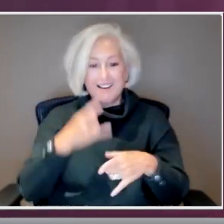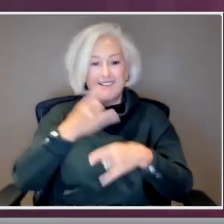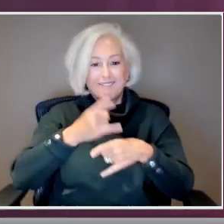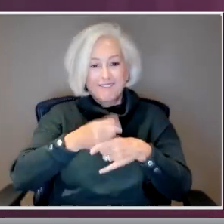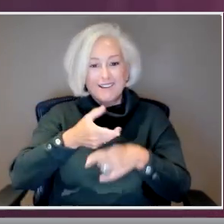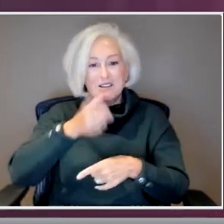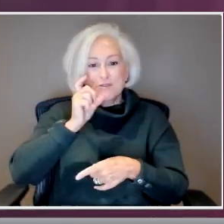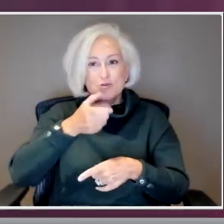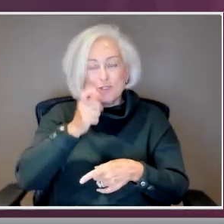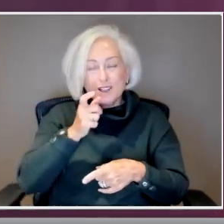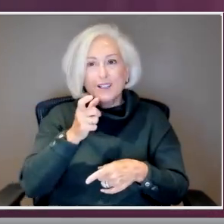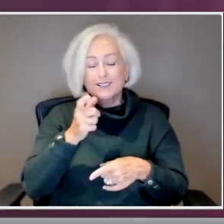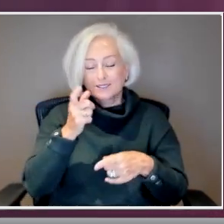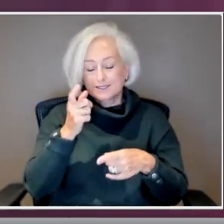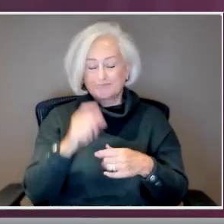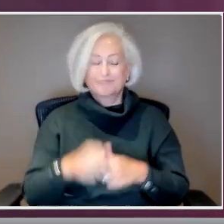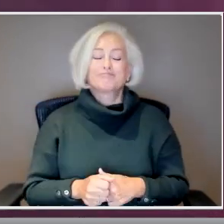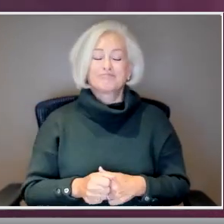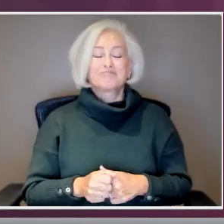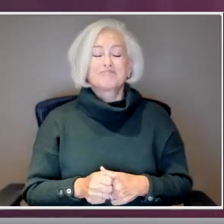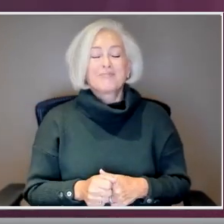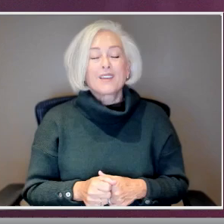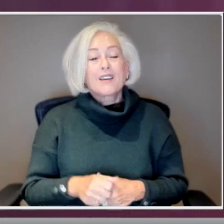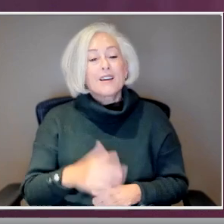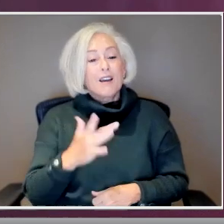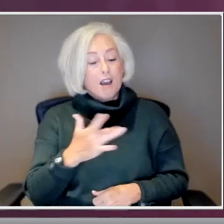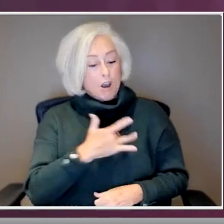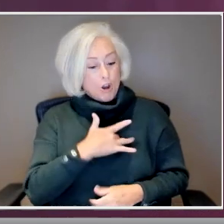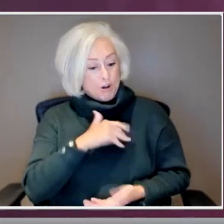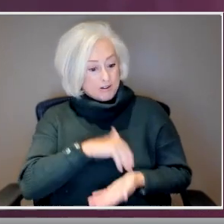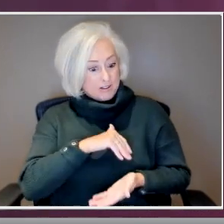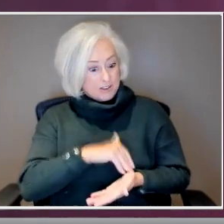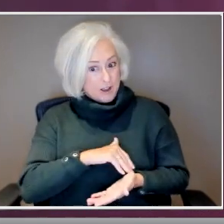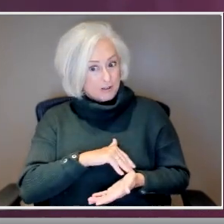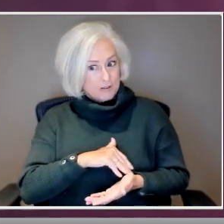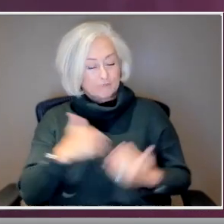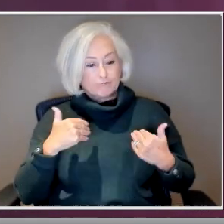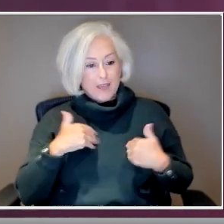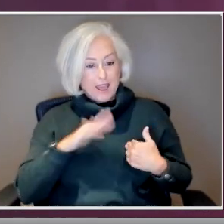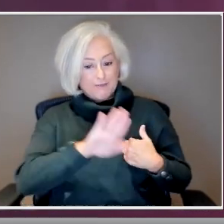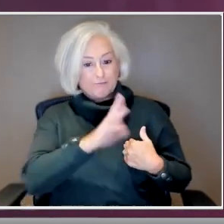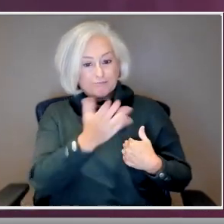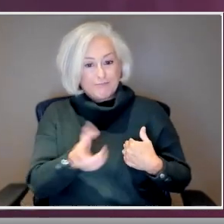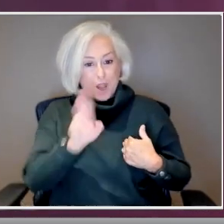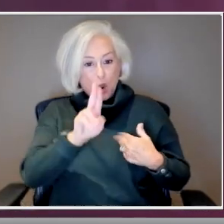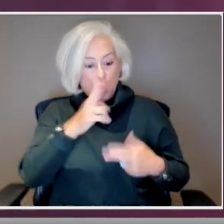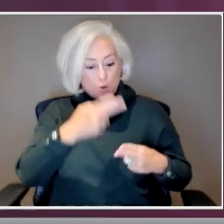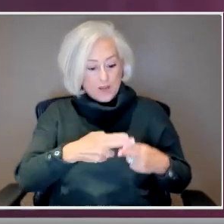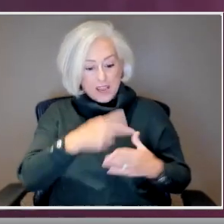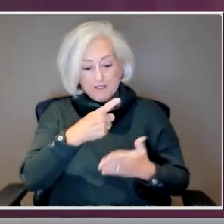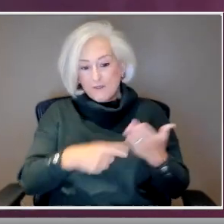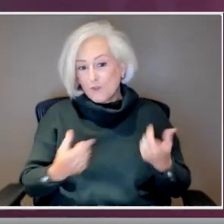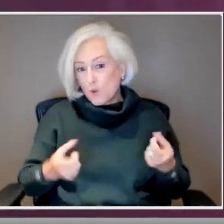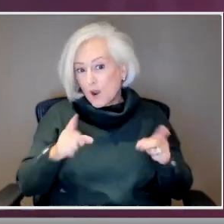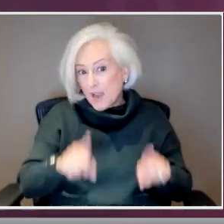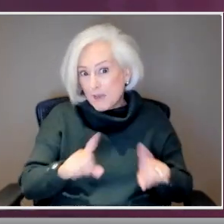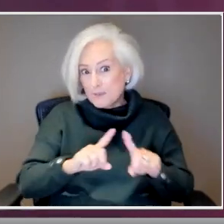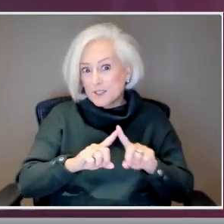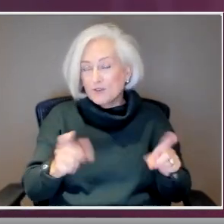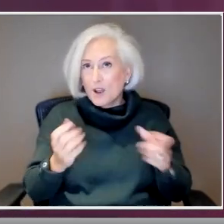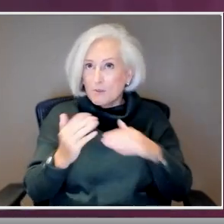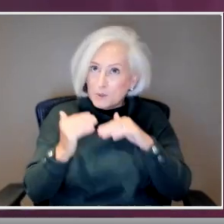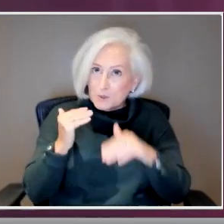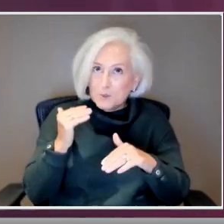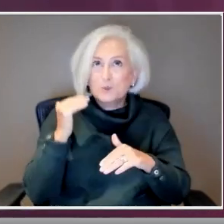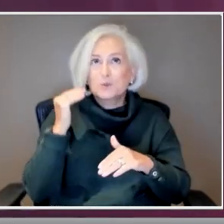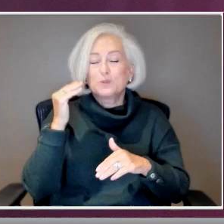everywhere. Cardiologists have their own name, though, for what can happen to some of us this time of year from all those yummy cocktails. Holiday